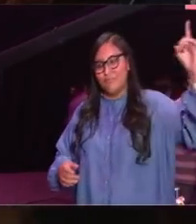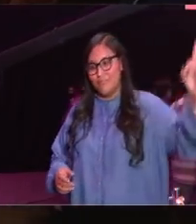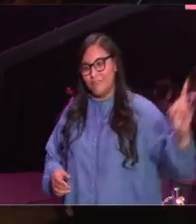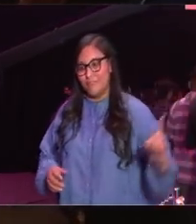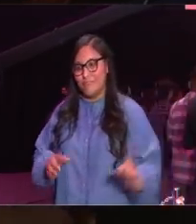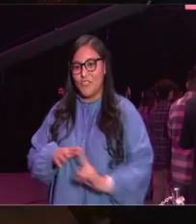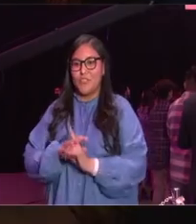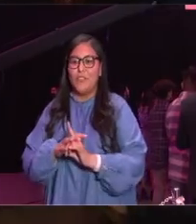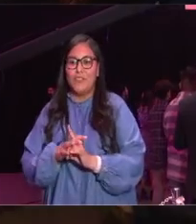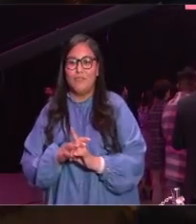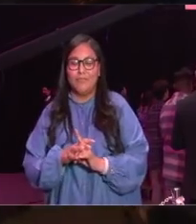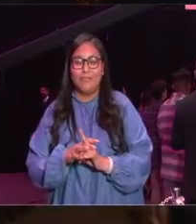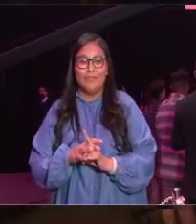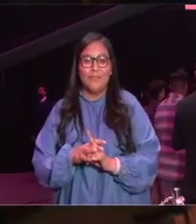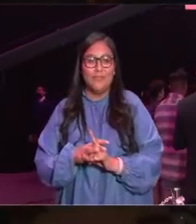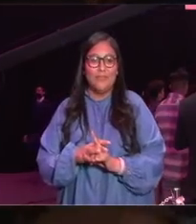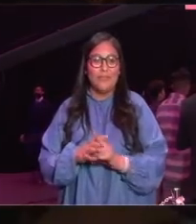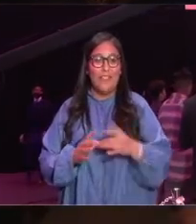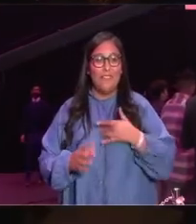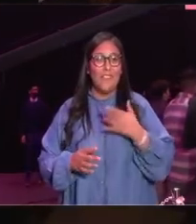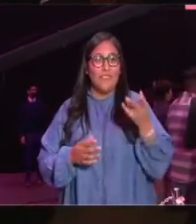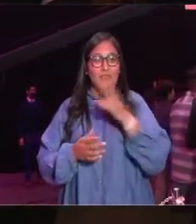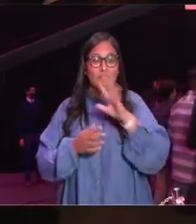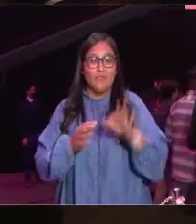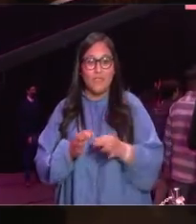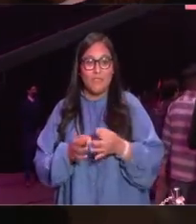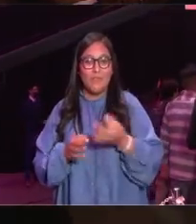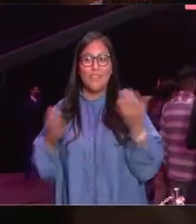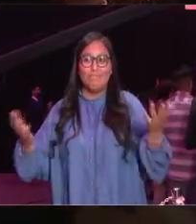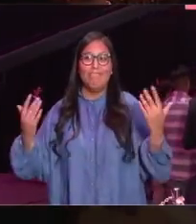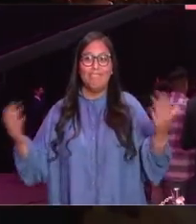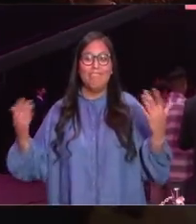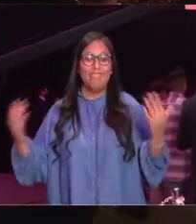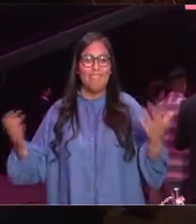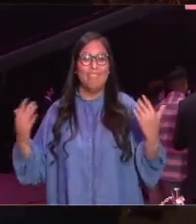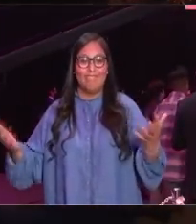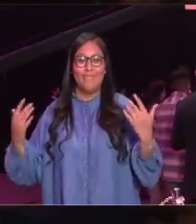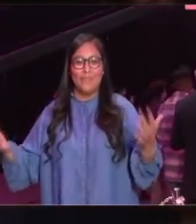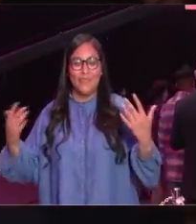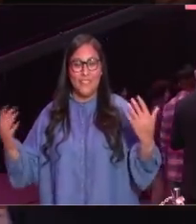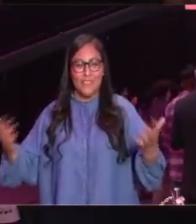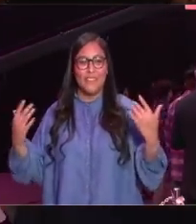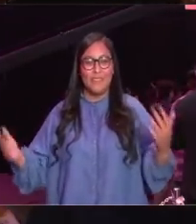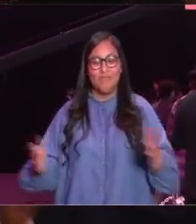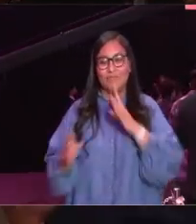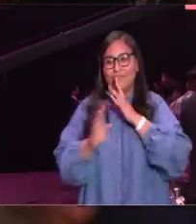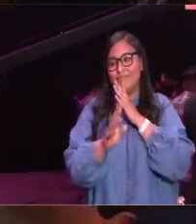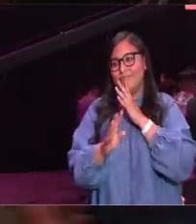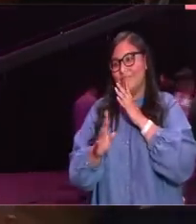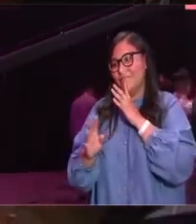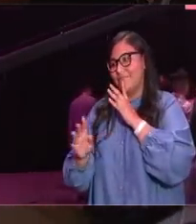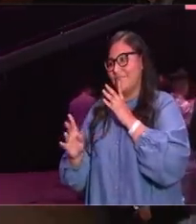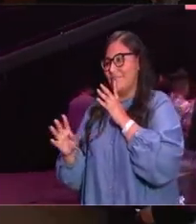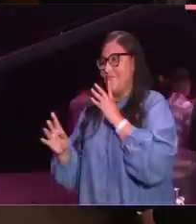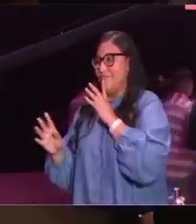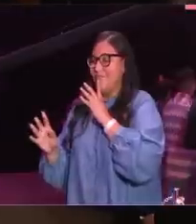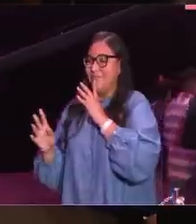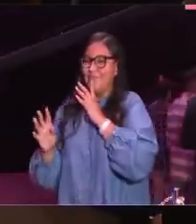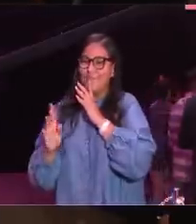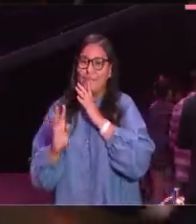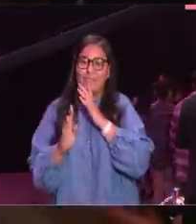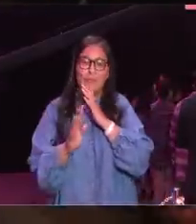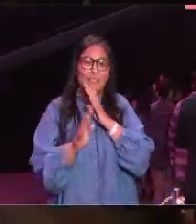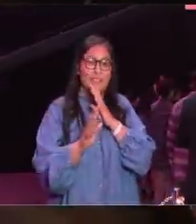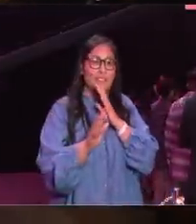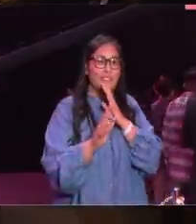Come on, come on, come on, vamos, vamos. Y oro vos y arabacayara. Vamos, yo siento